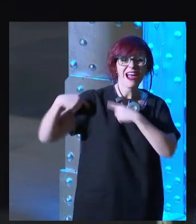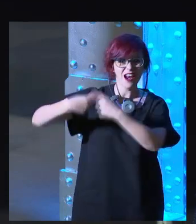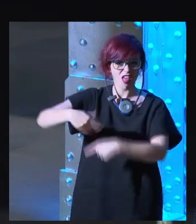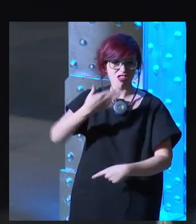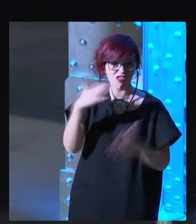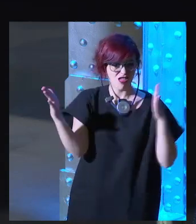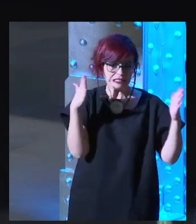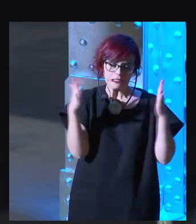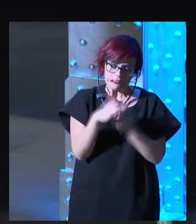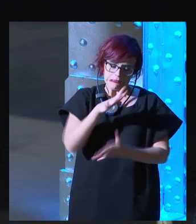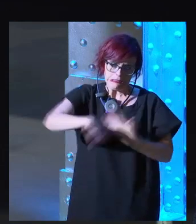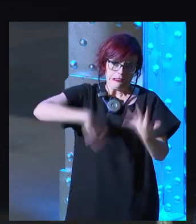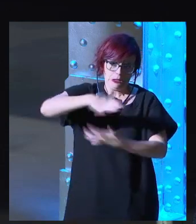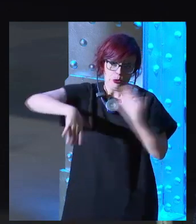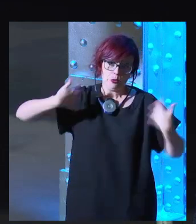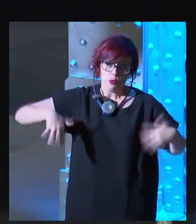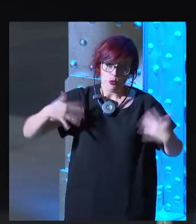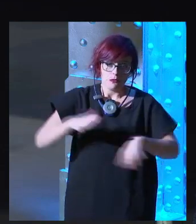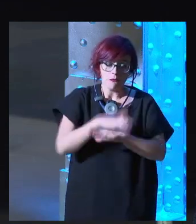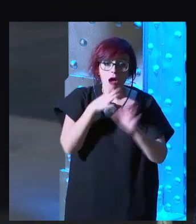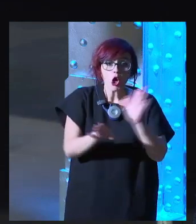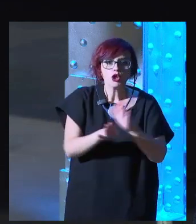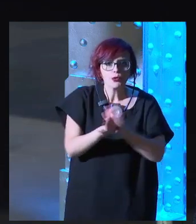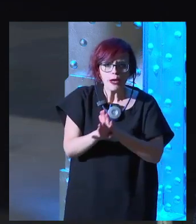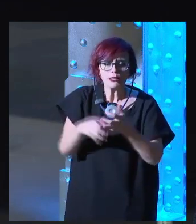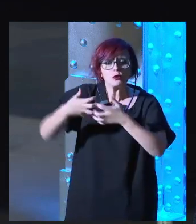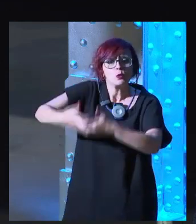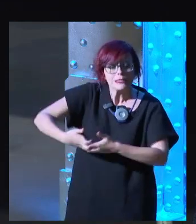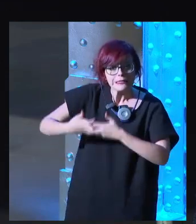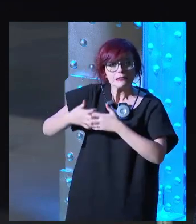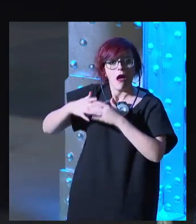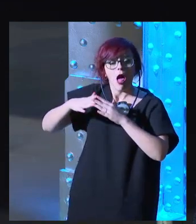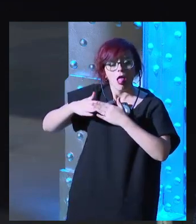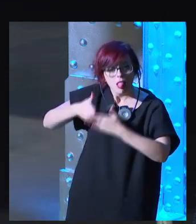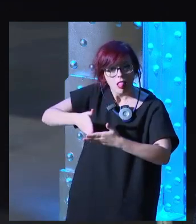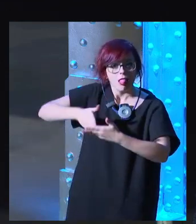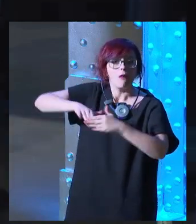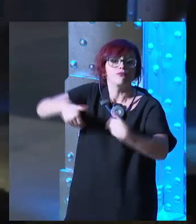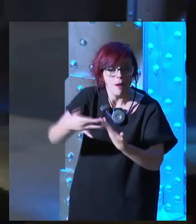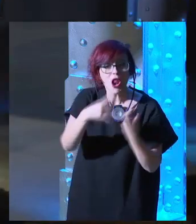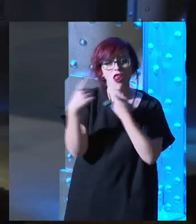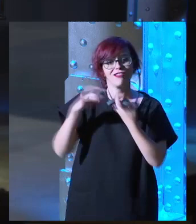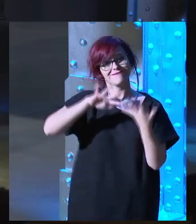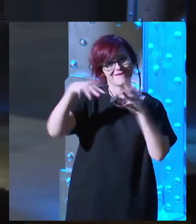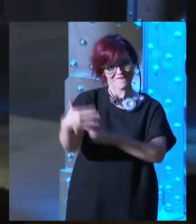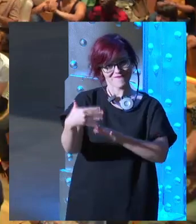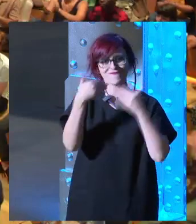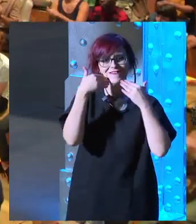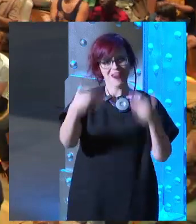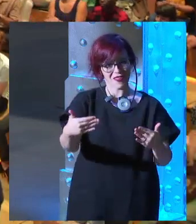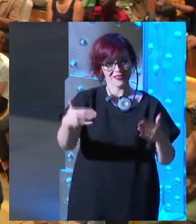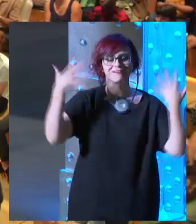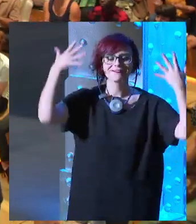forward, to be the change you want to see. Thank you. Thank you.